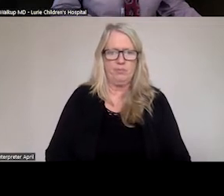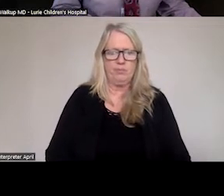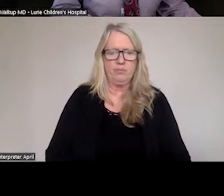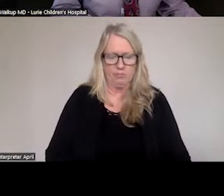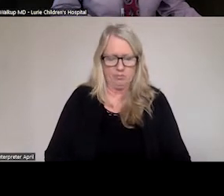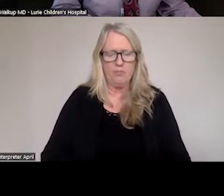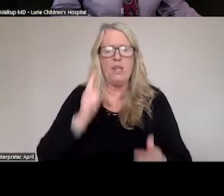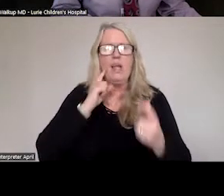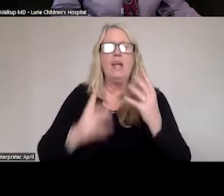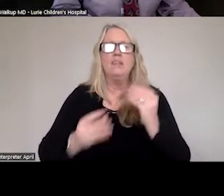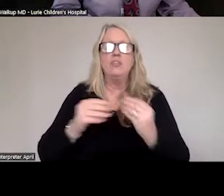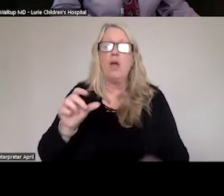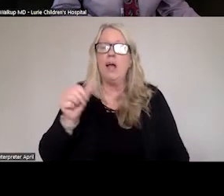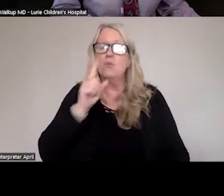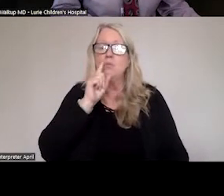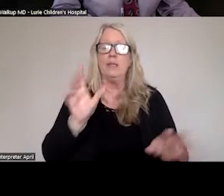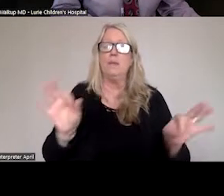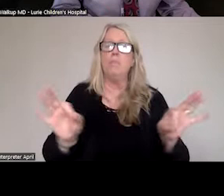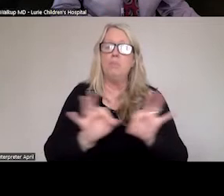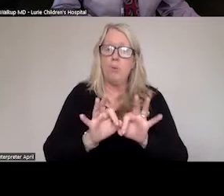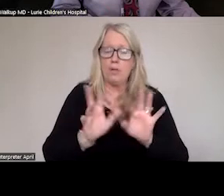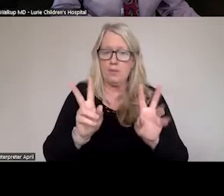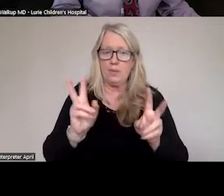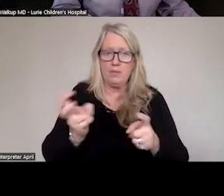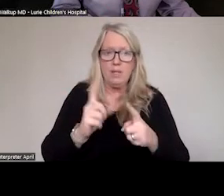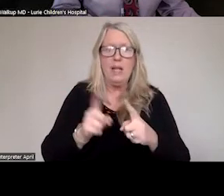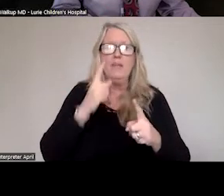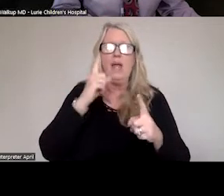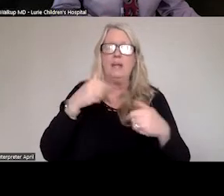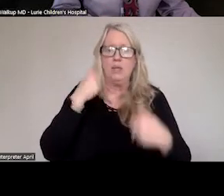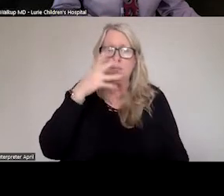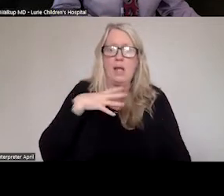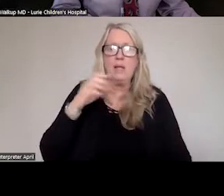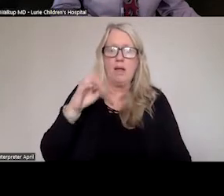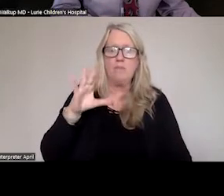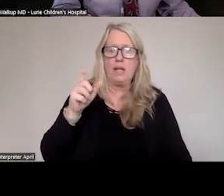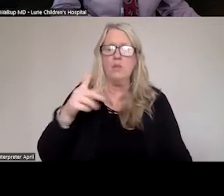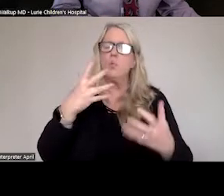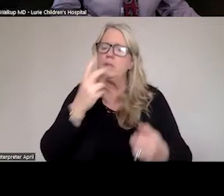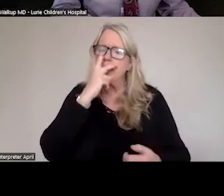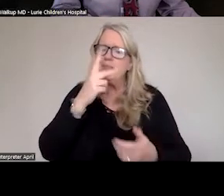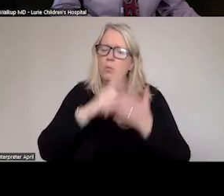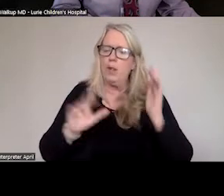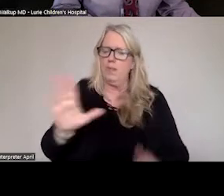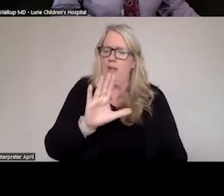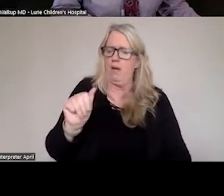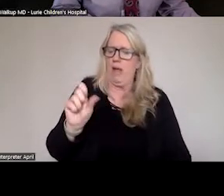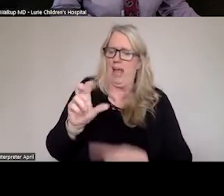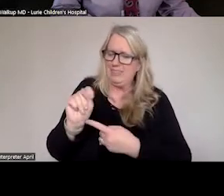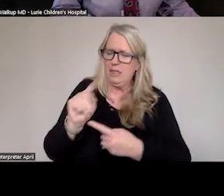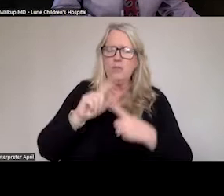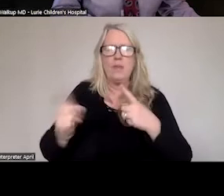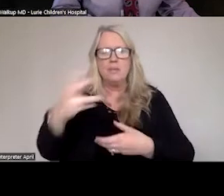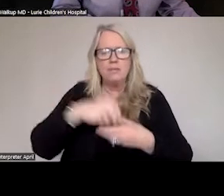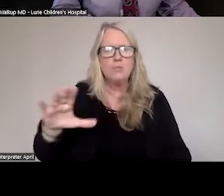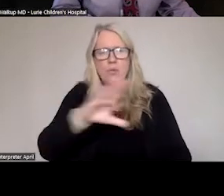Additionally, another really important theme was that young men of color want to be seen for their assets, for the assets that they bring to their communities and their city.